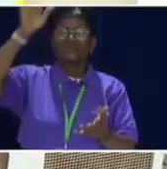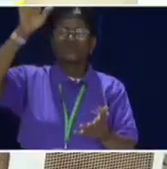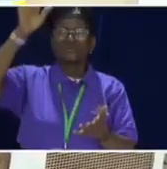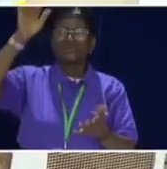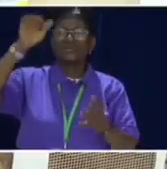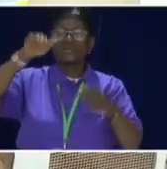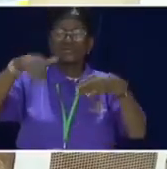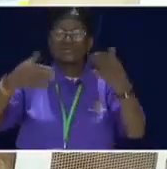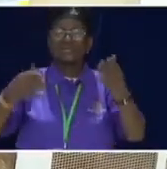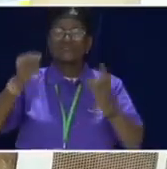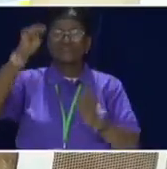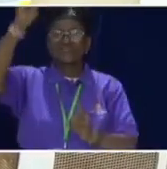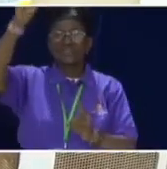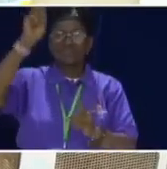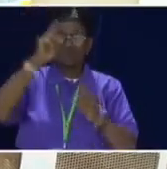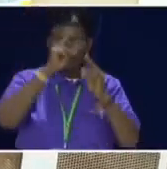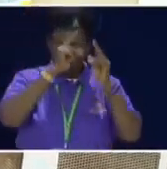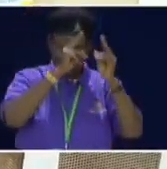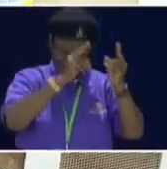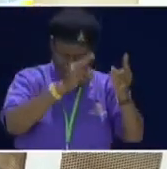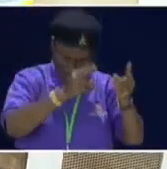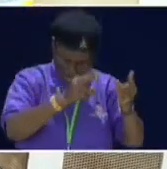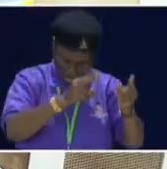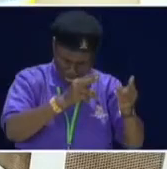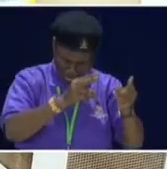Give him honor.